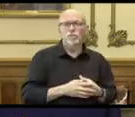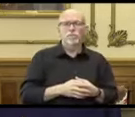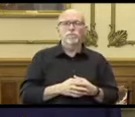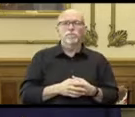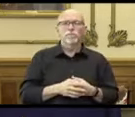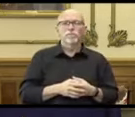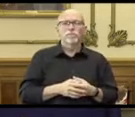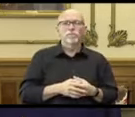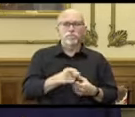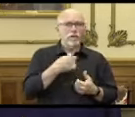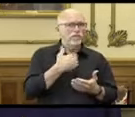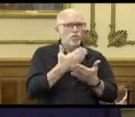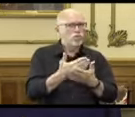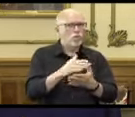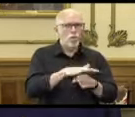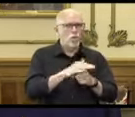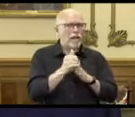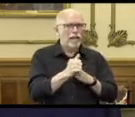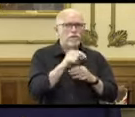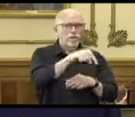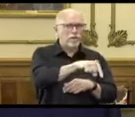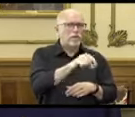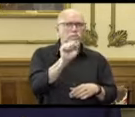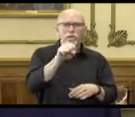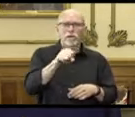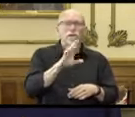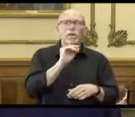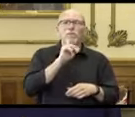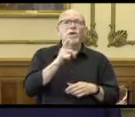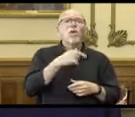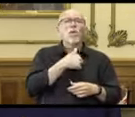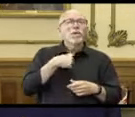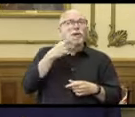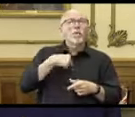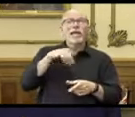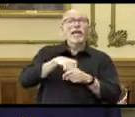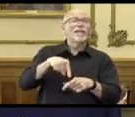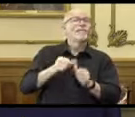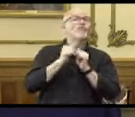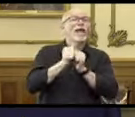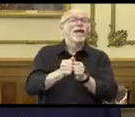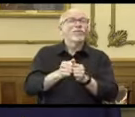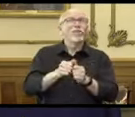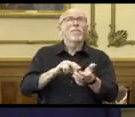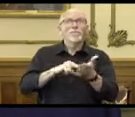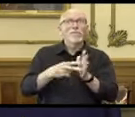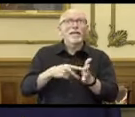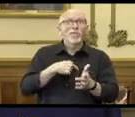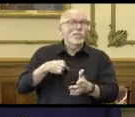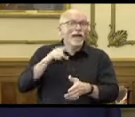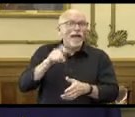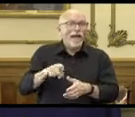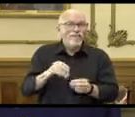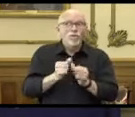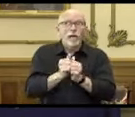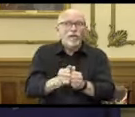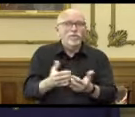You've got good local leadership there. It is absolutely, when we say we're in this together, it requires us to be in this